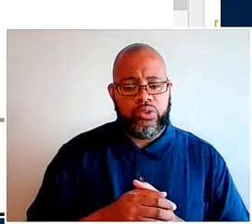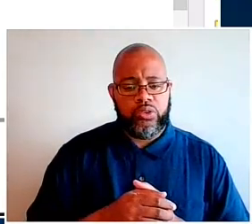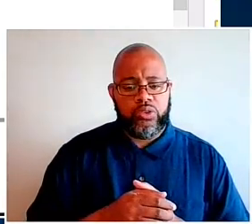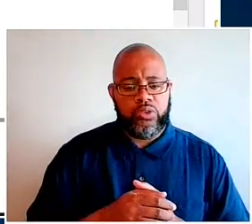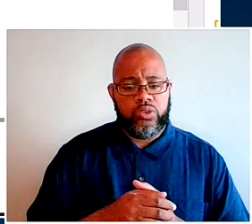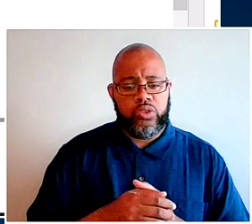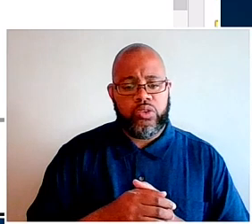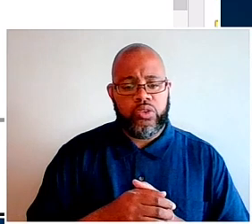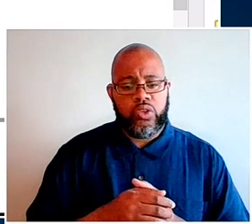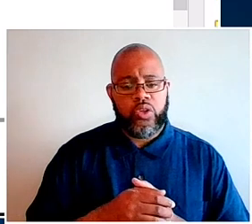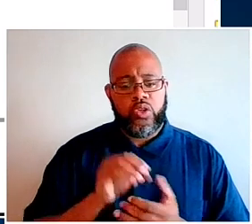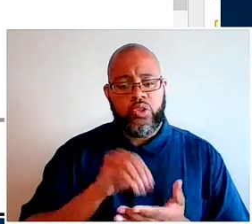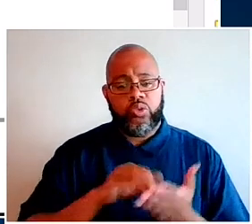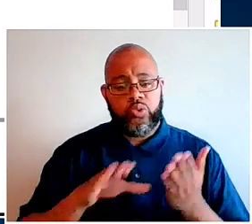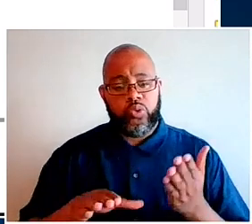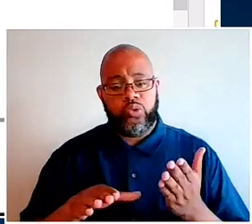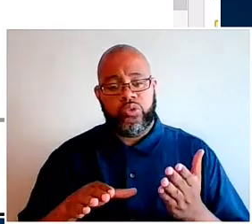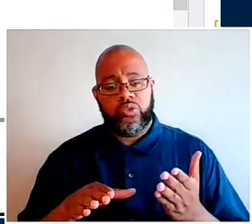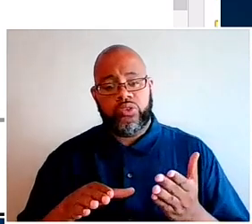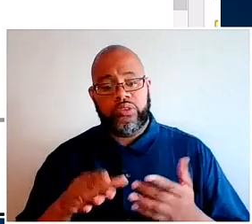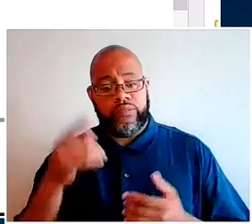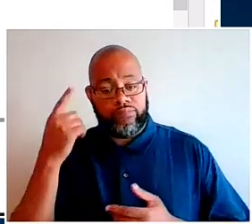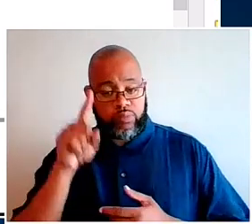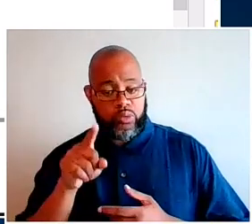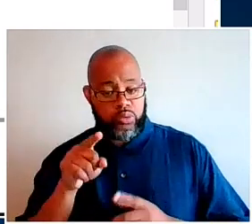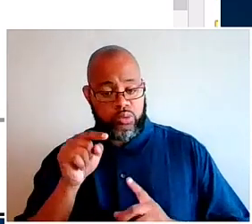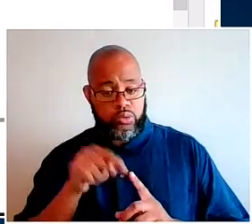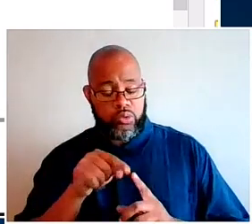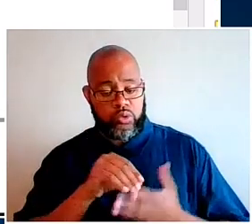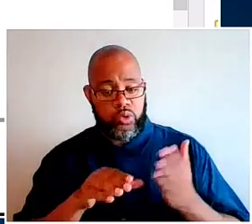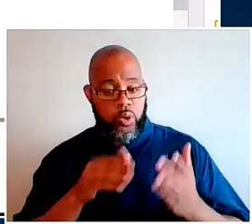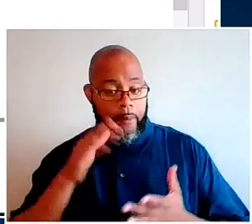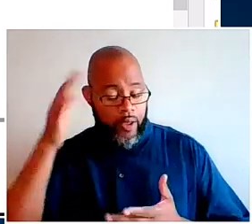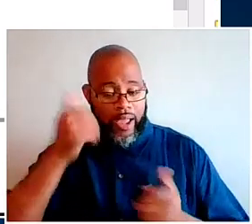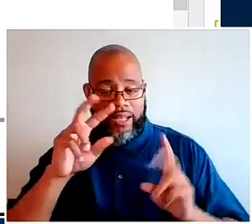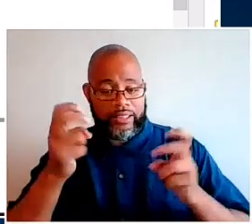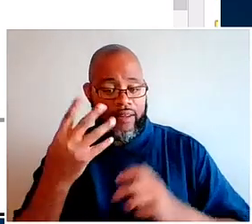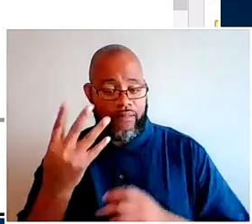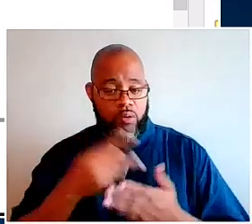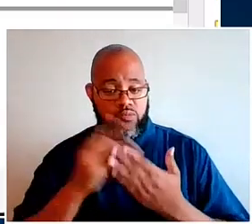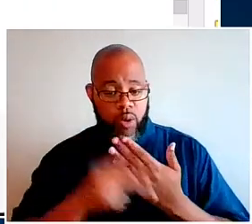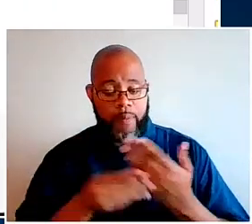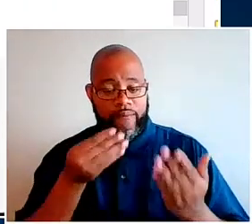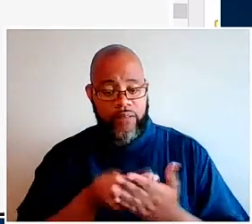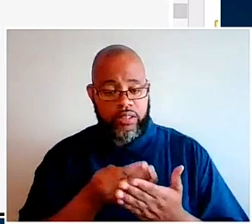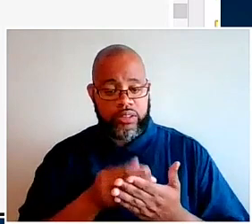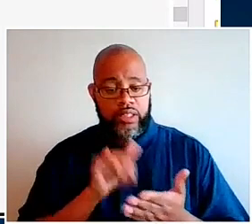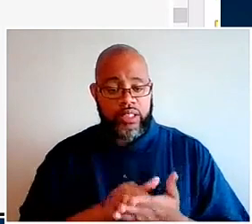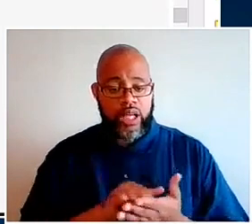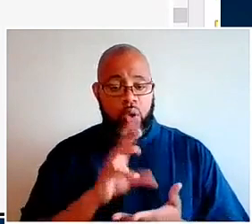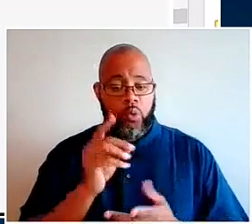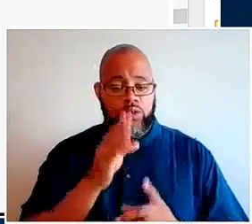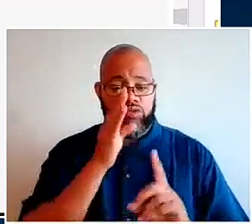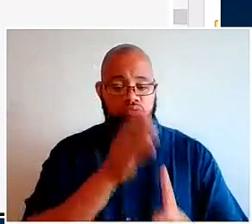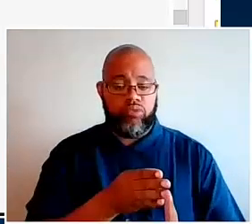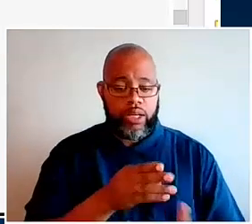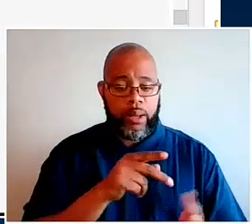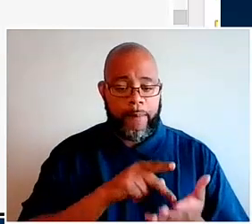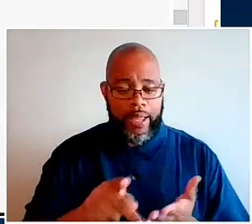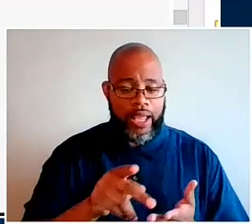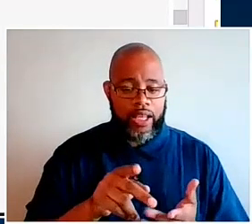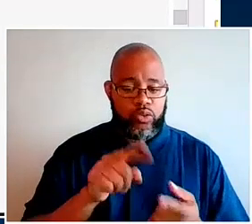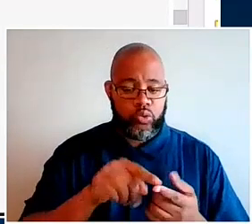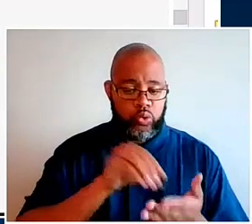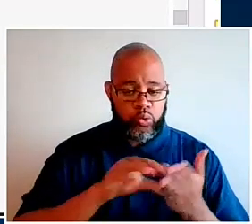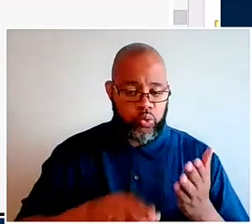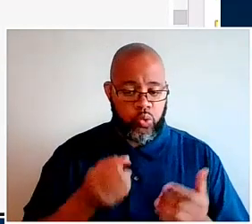this is an authorization to hold on behalf of student or parent any Title IV program funds that would otherwise be paid directly to the student or